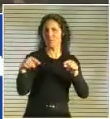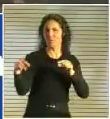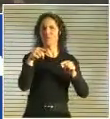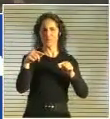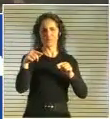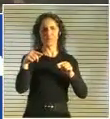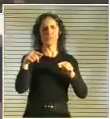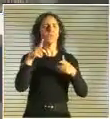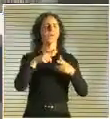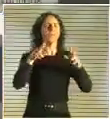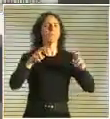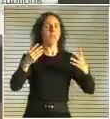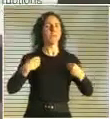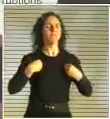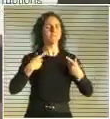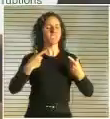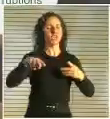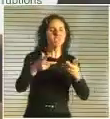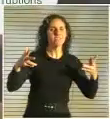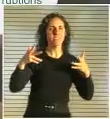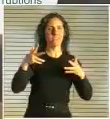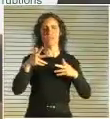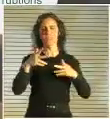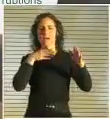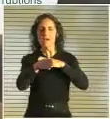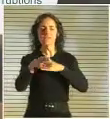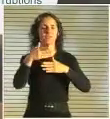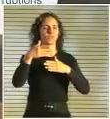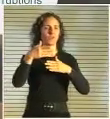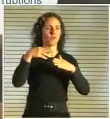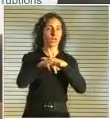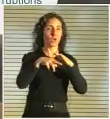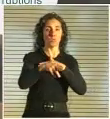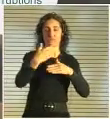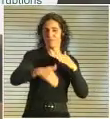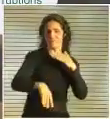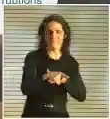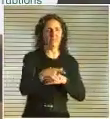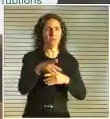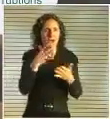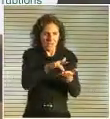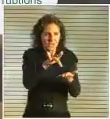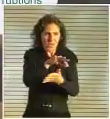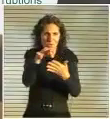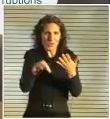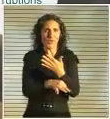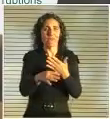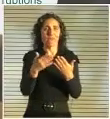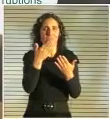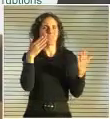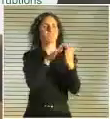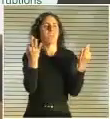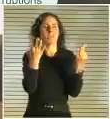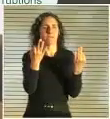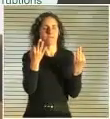limited access to resources, and all of this is happening now, and we need to address this head on. Last week, there